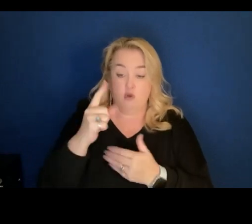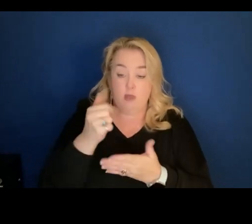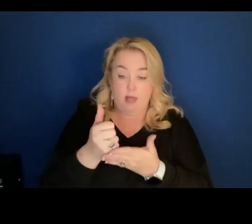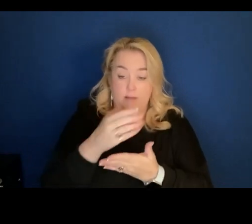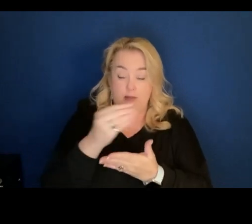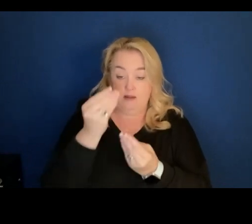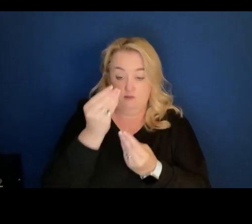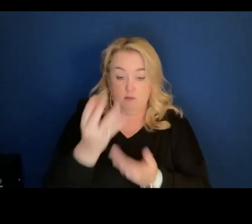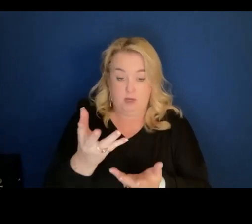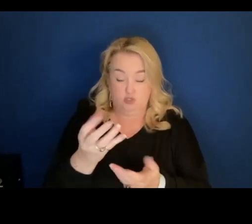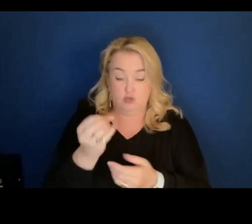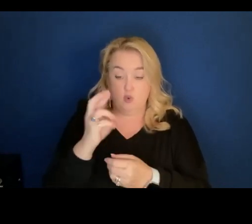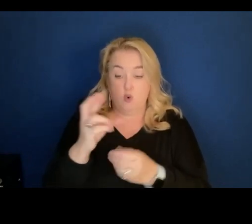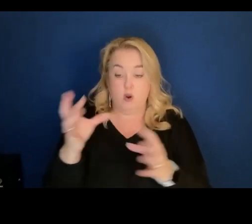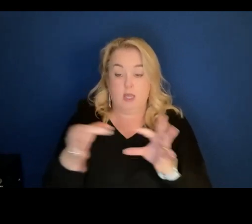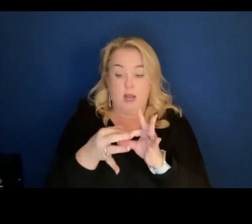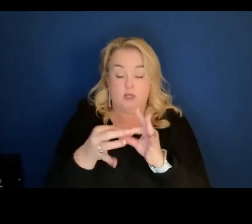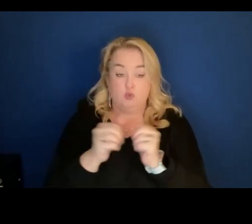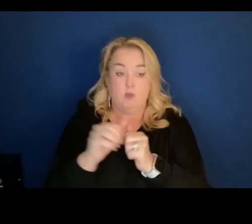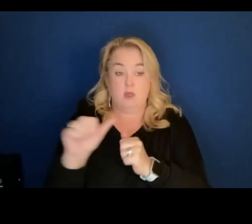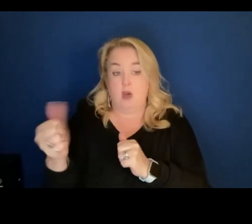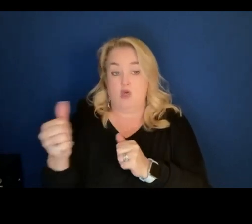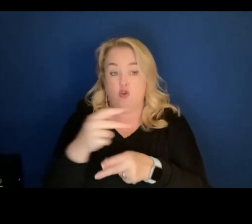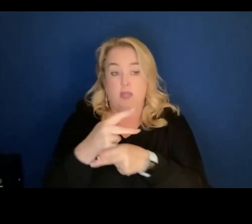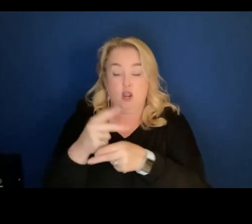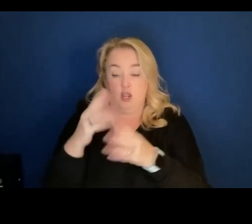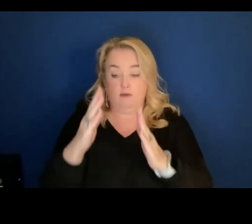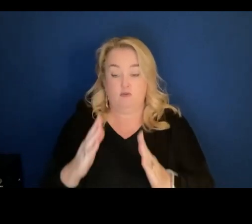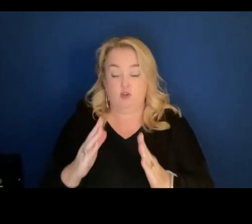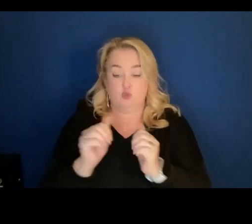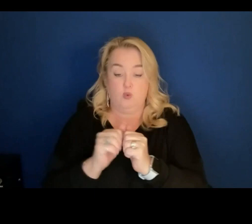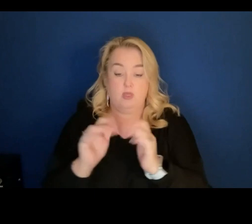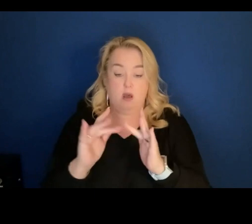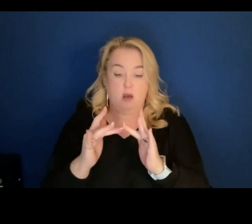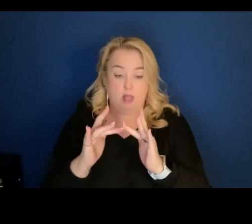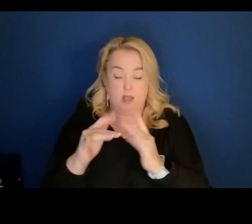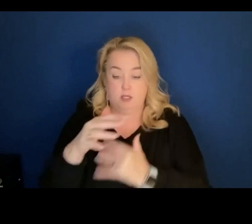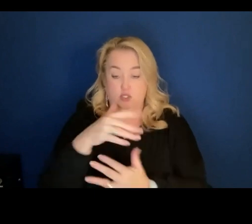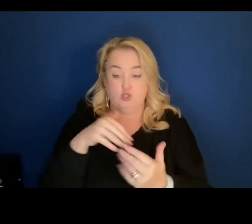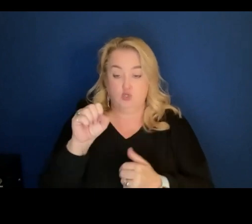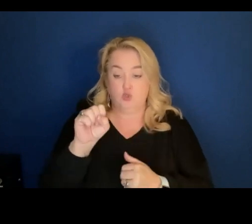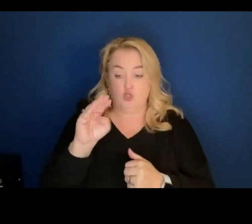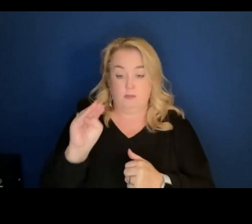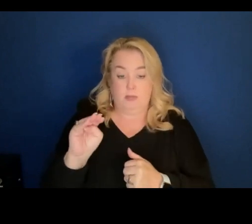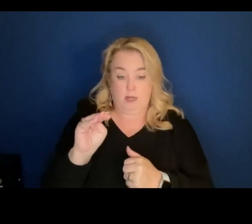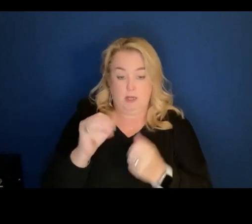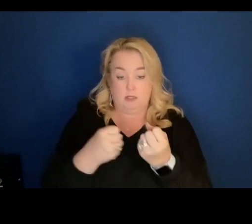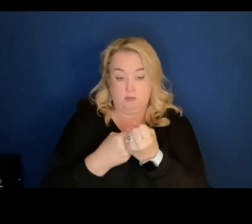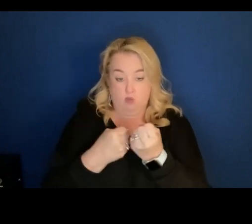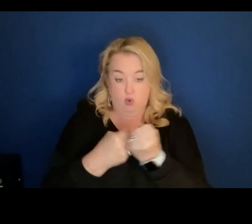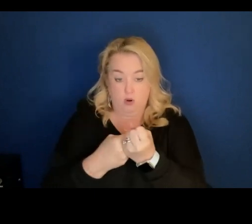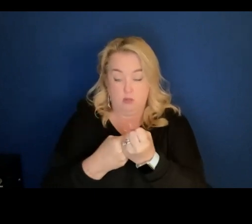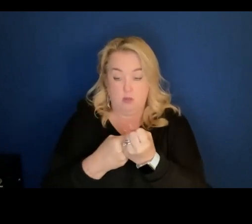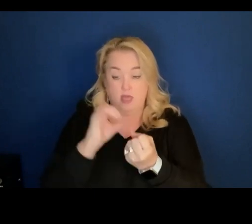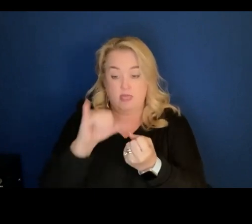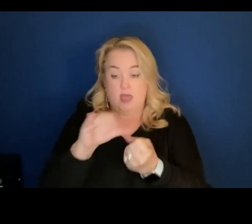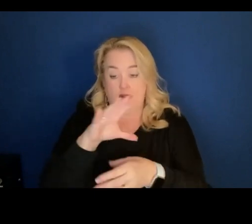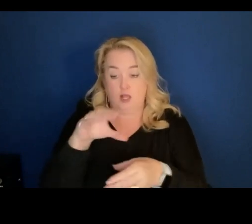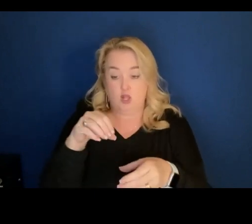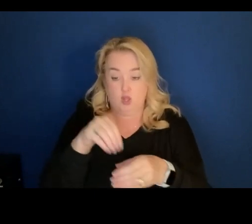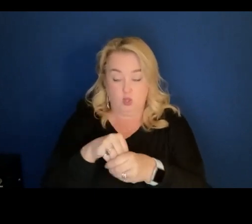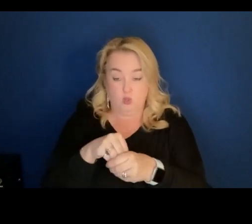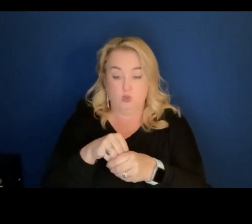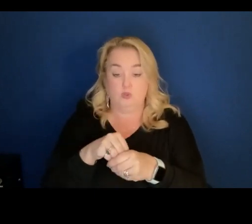information, or connection with other caregivers through online or social media support groups. This also includes high